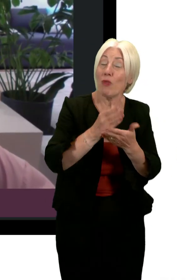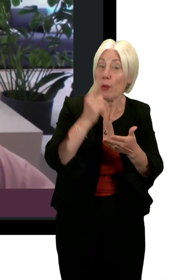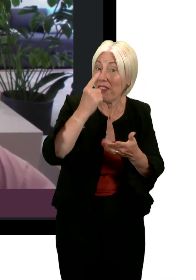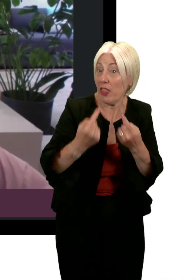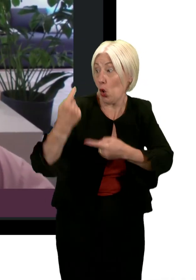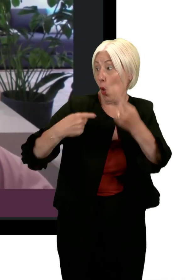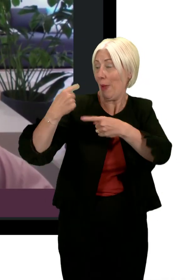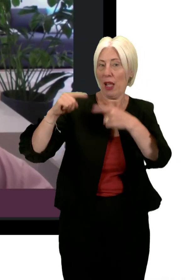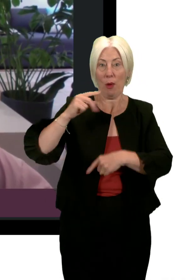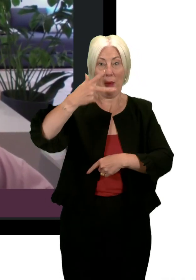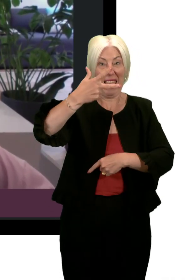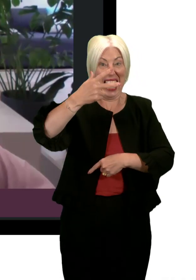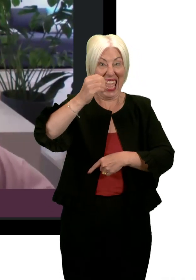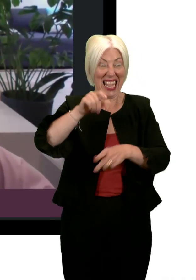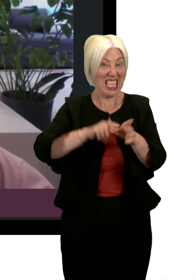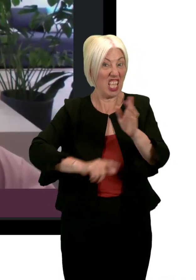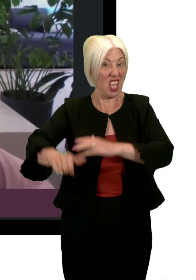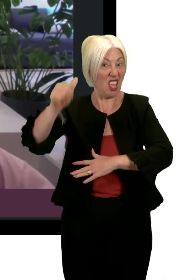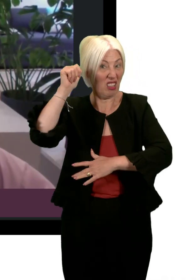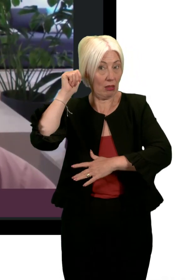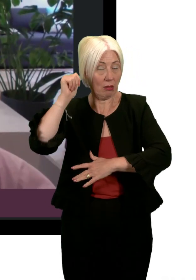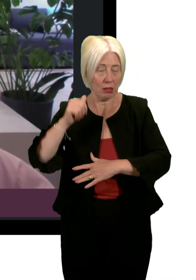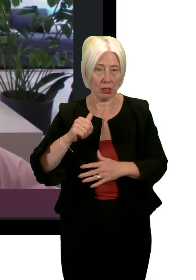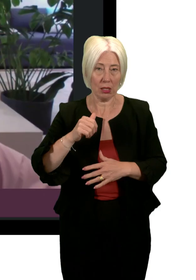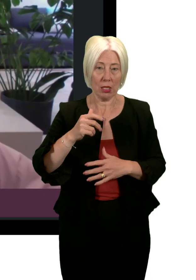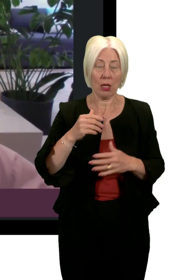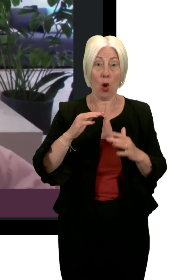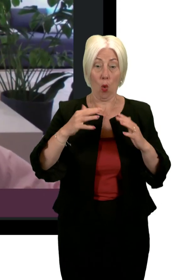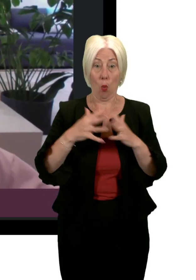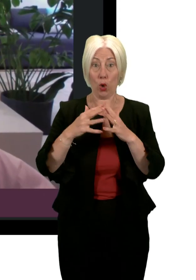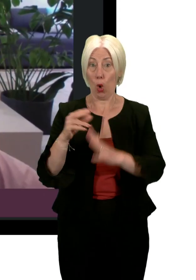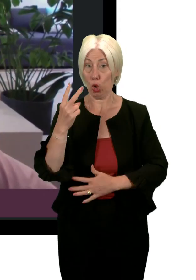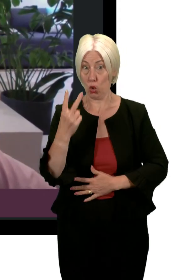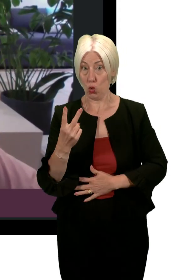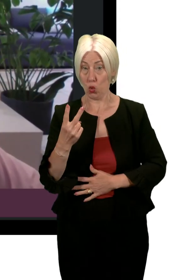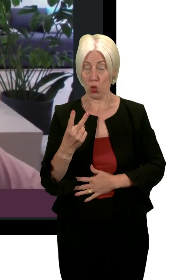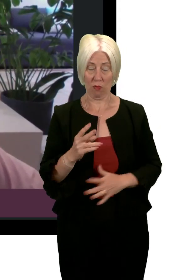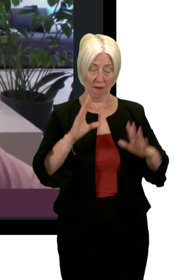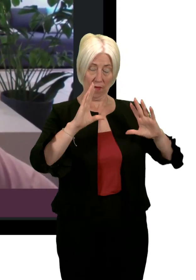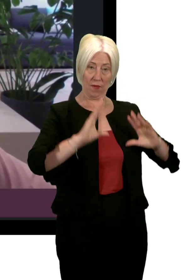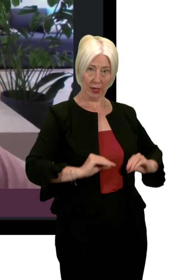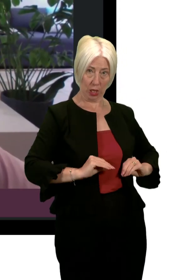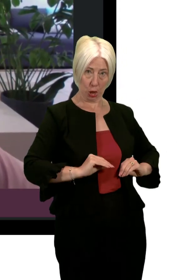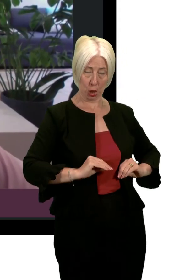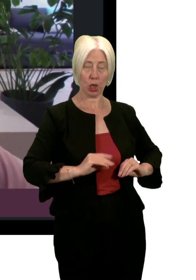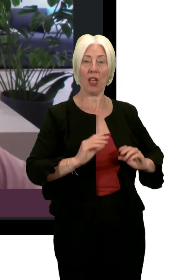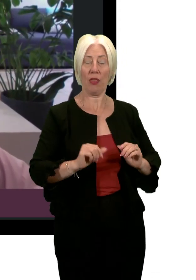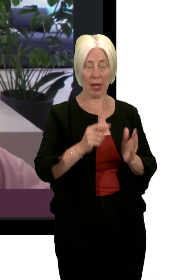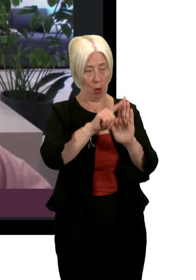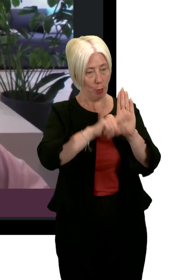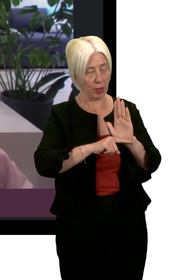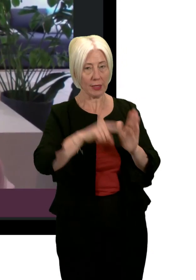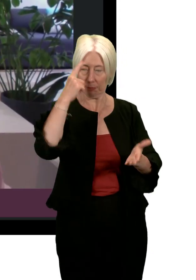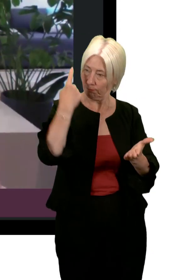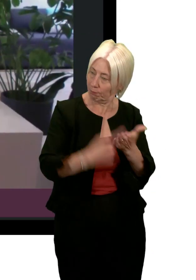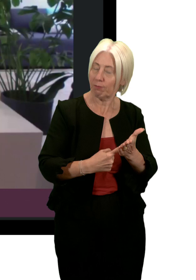back as 80 years, possibly even further. But if we go back 80 years, Second World War just ended. There were decisions made, policy